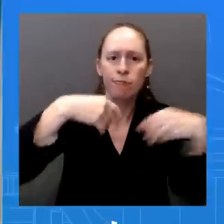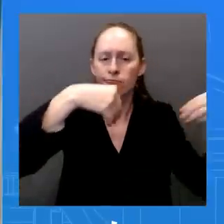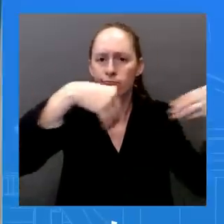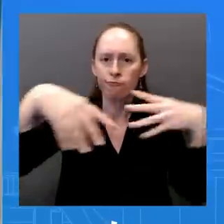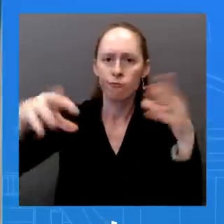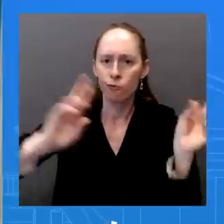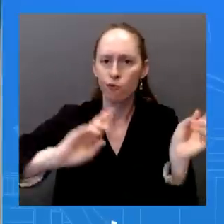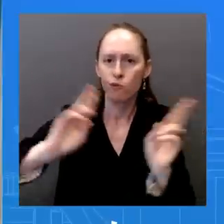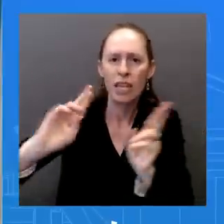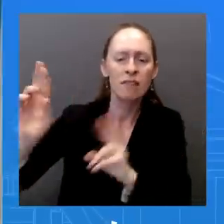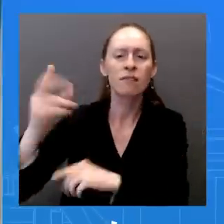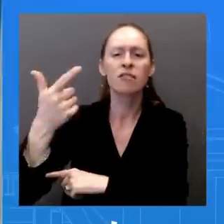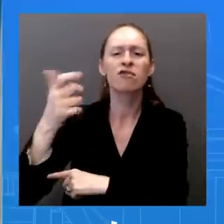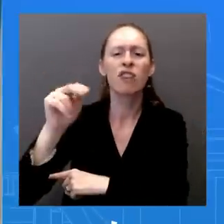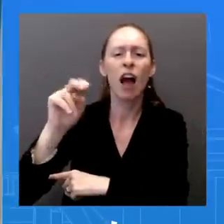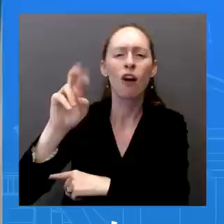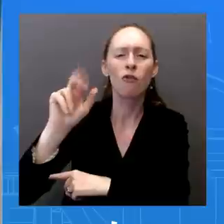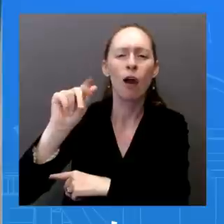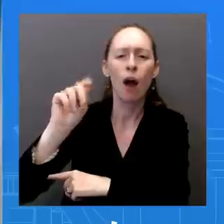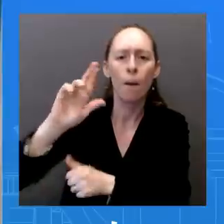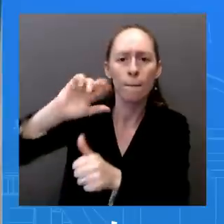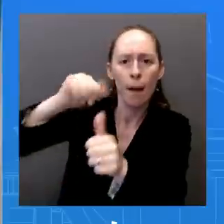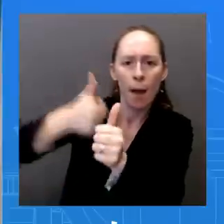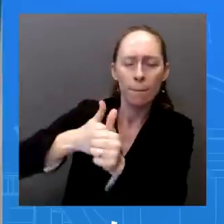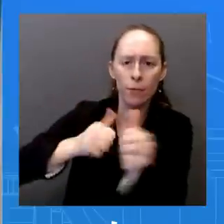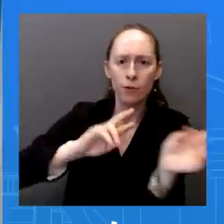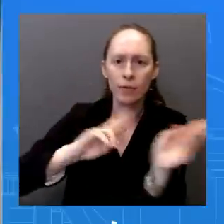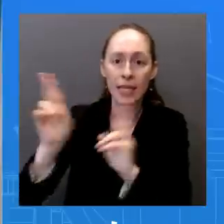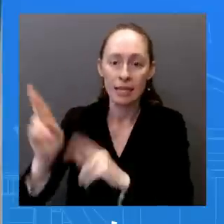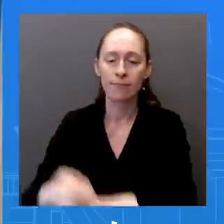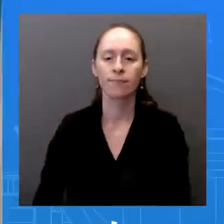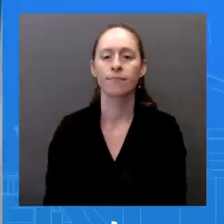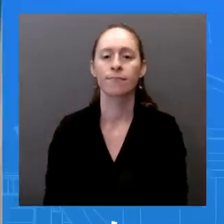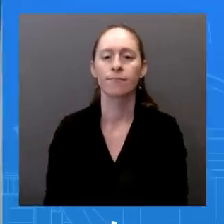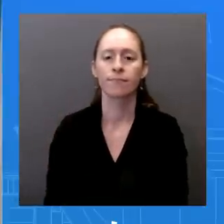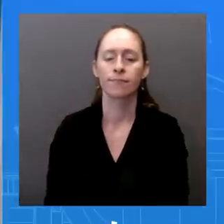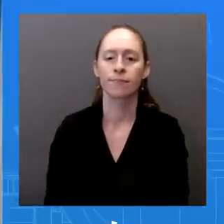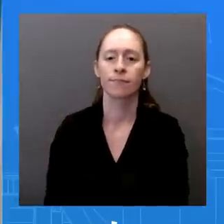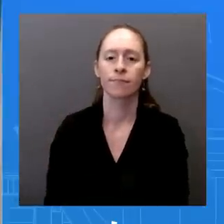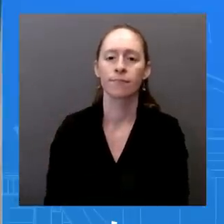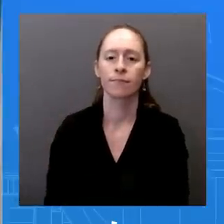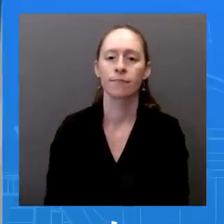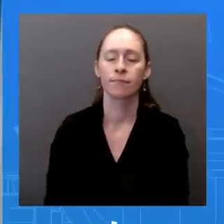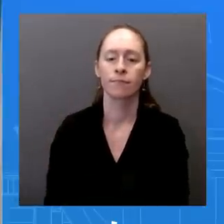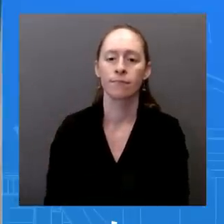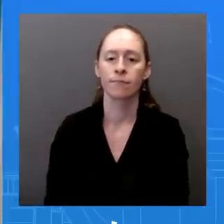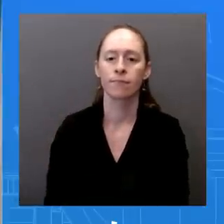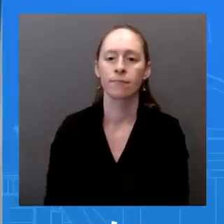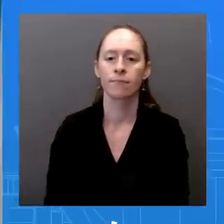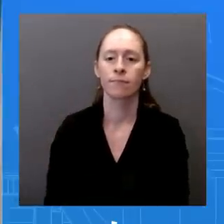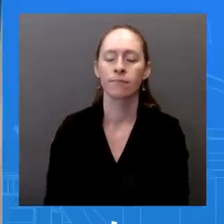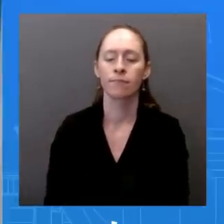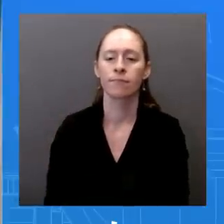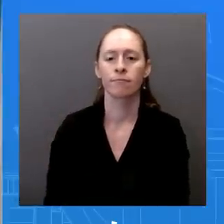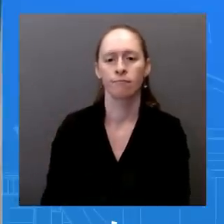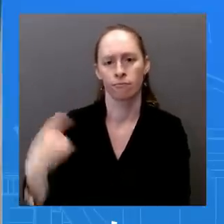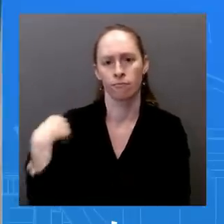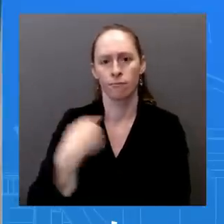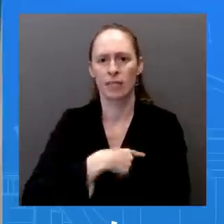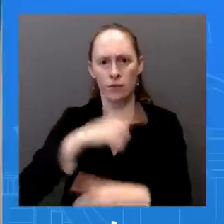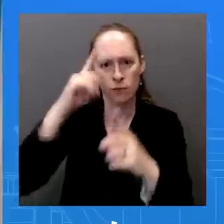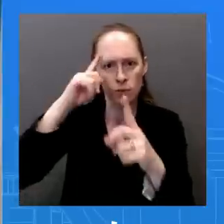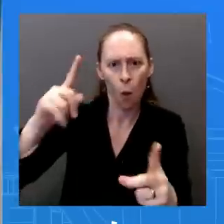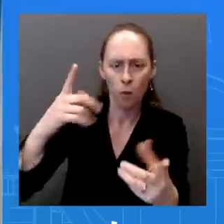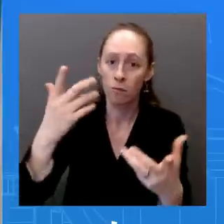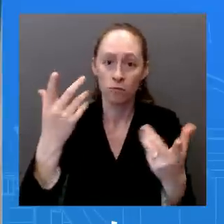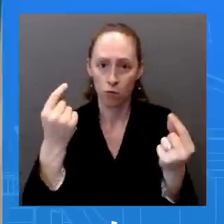emergency efforts, and we will all continue to keep the people of Puerto Rico and all those in the path of the storm in our thoughts.